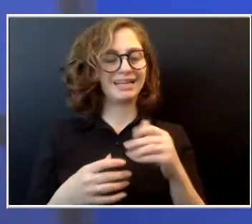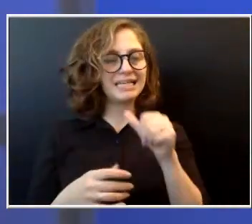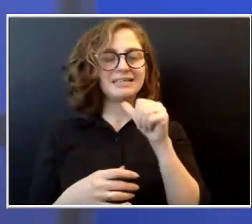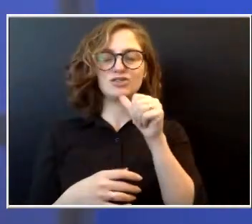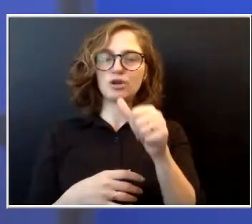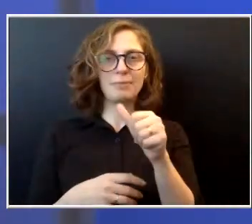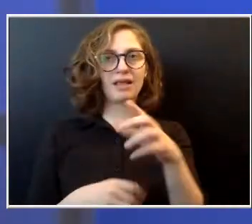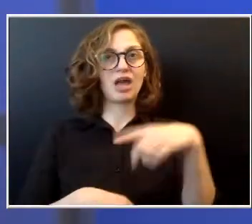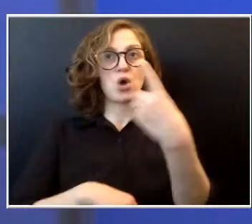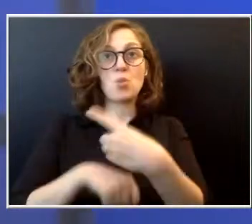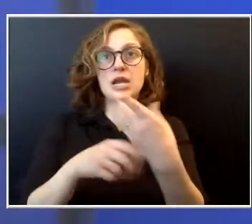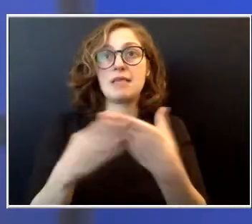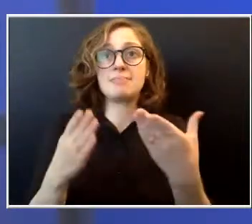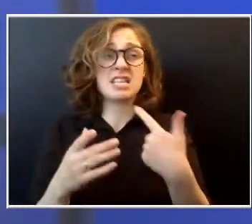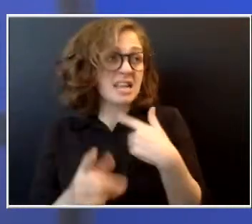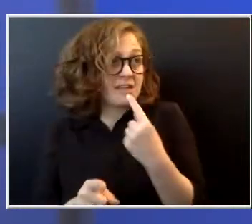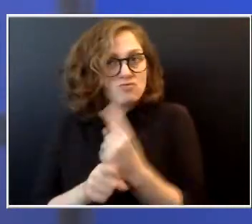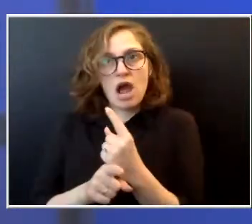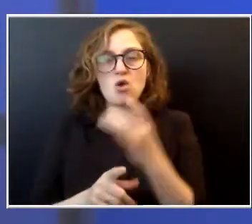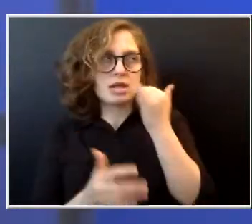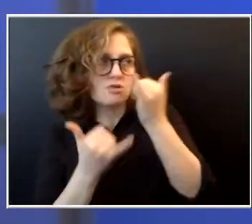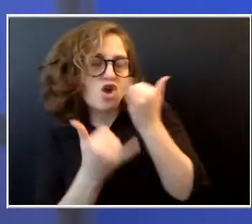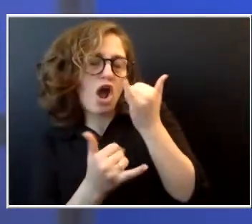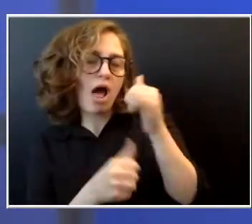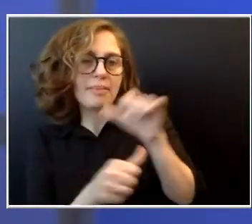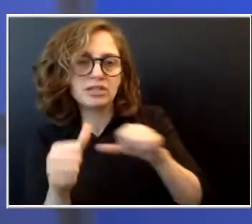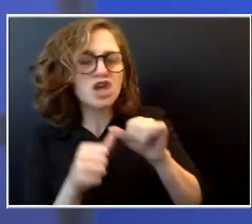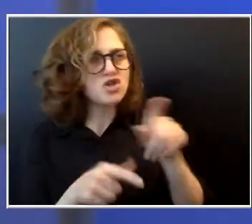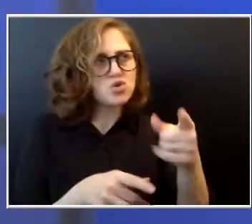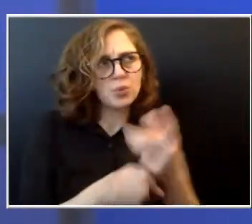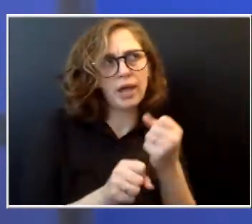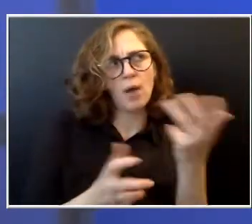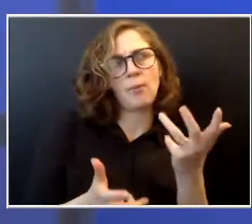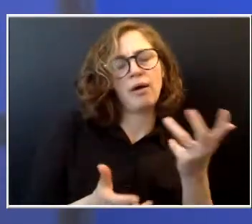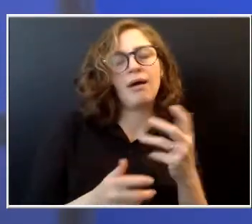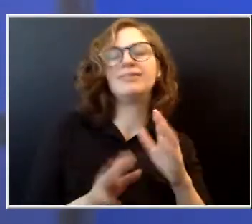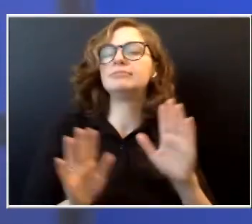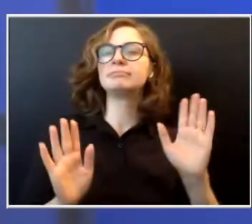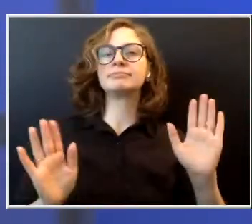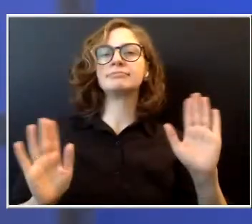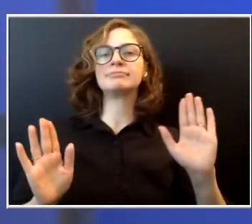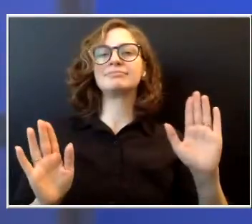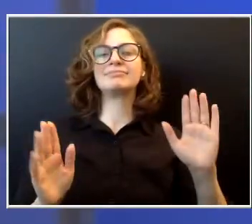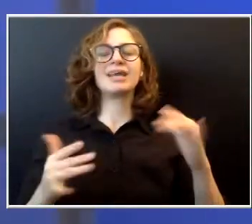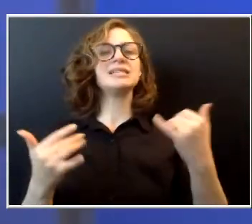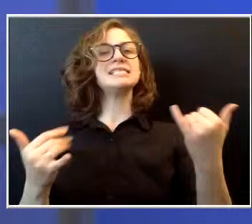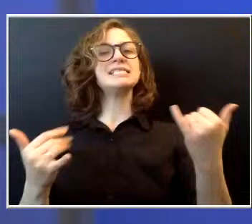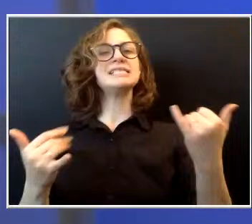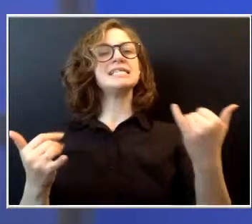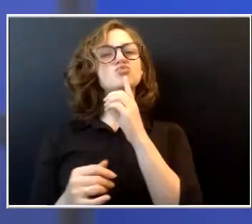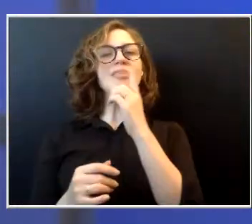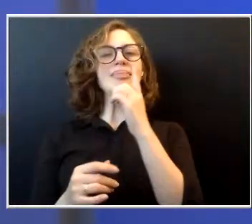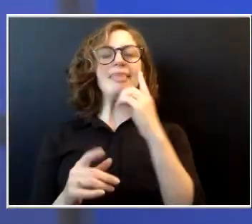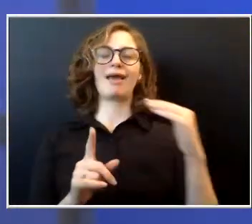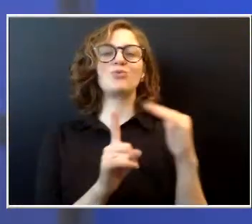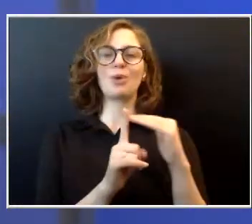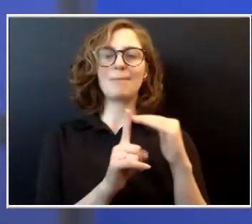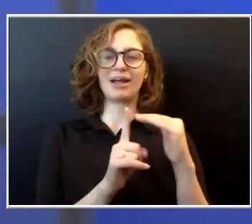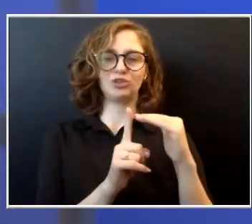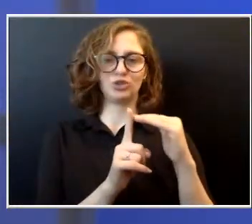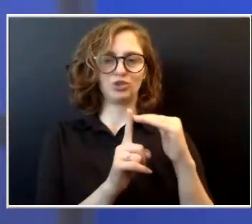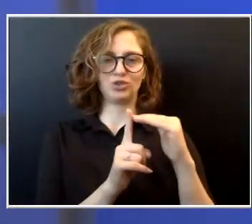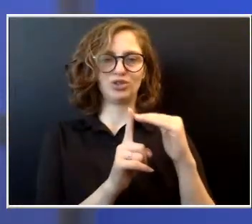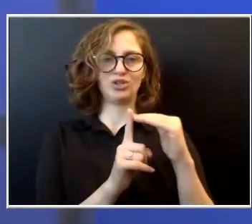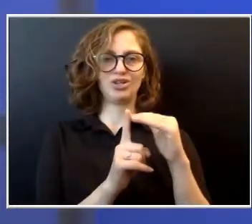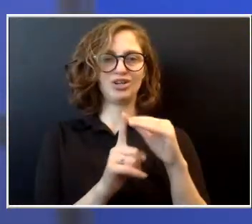other, what'd you get, or what'd you, it's not about that. Let's think of it as just a reminder to do the things that we want to do